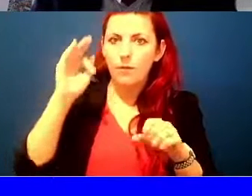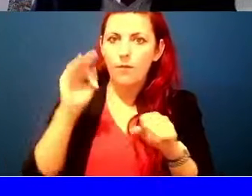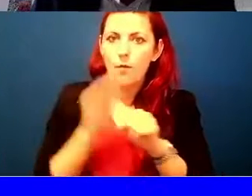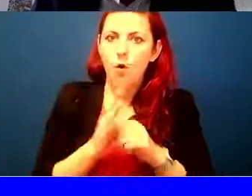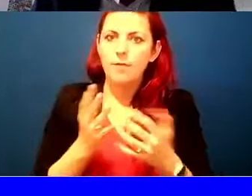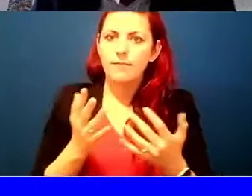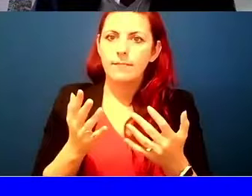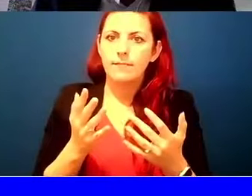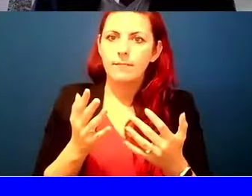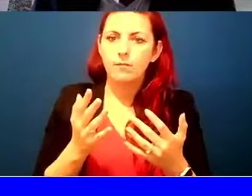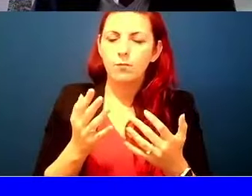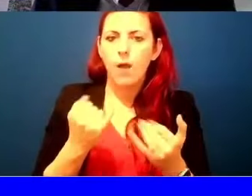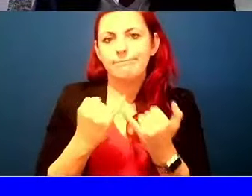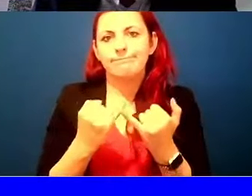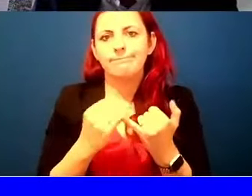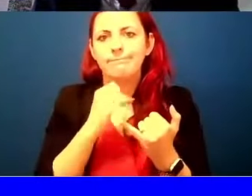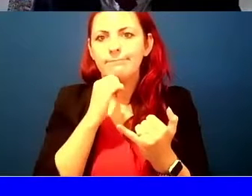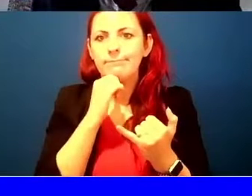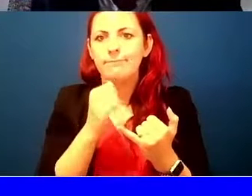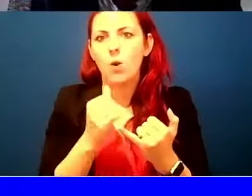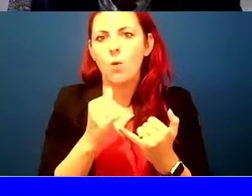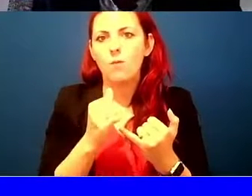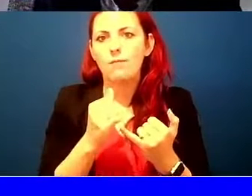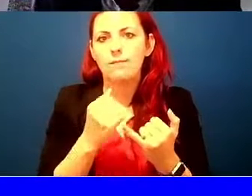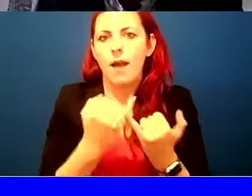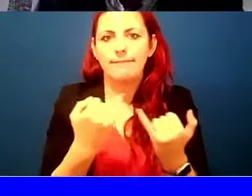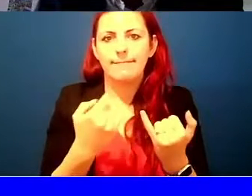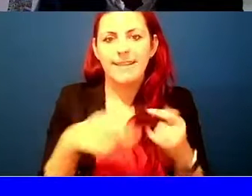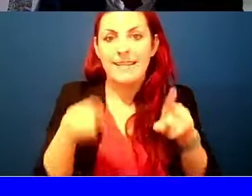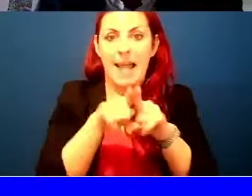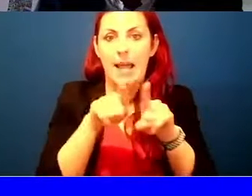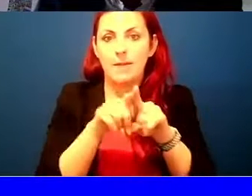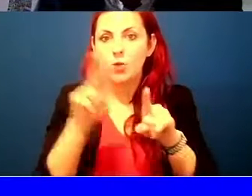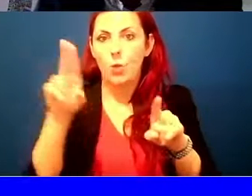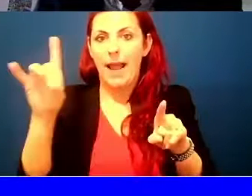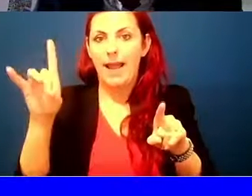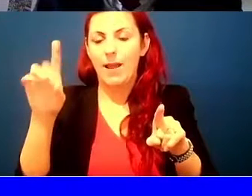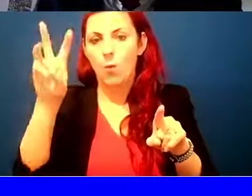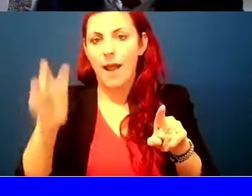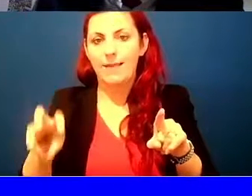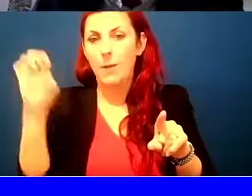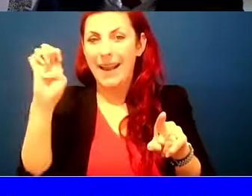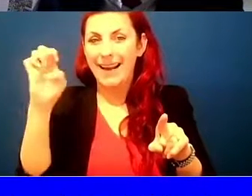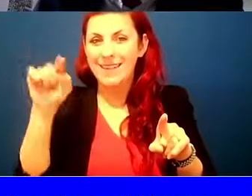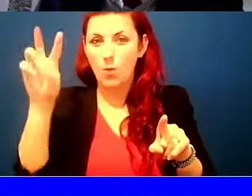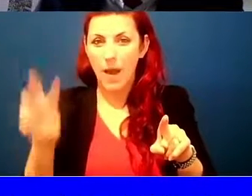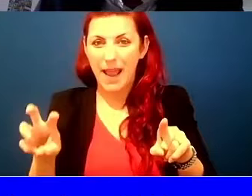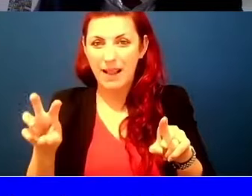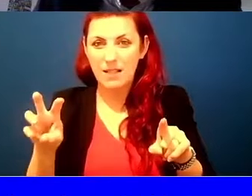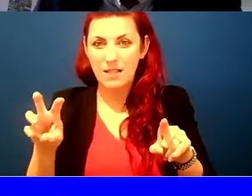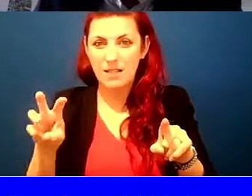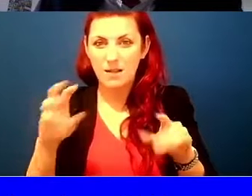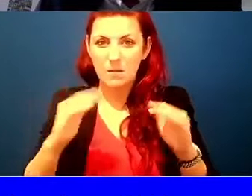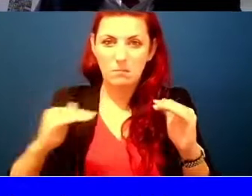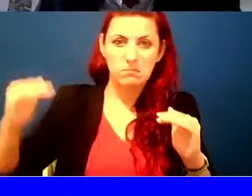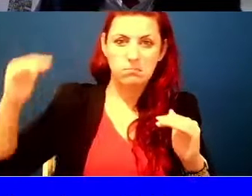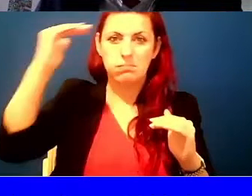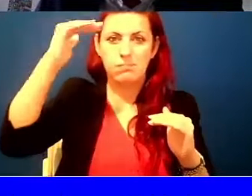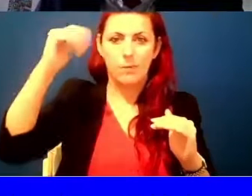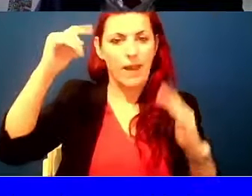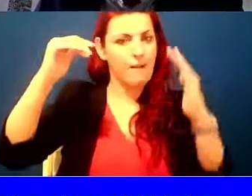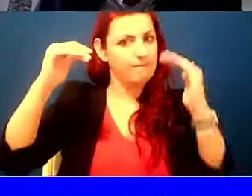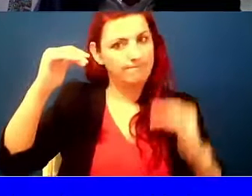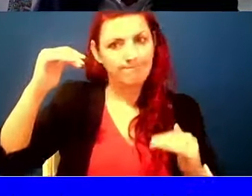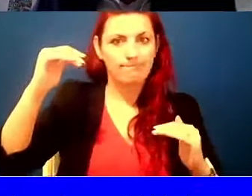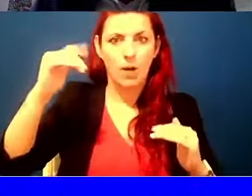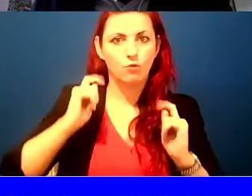as sophisticated a model of training as exists, we'll say, in England and Wales. So in England and Wales, you have the Inns of Court College of